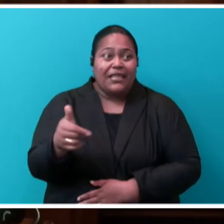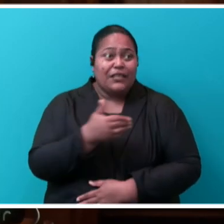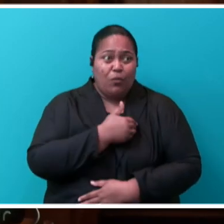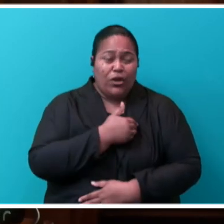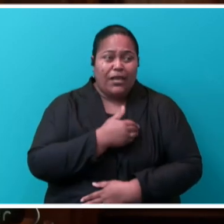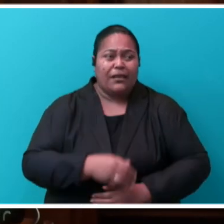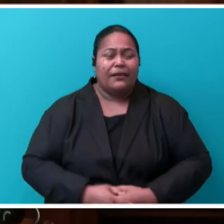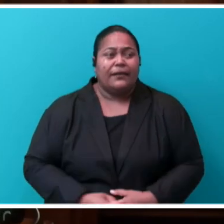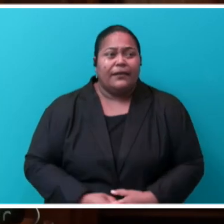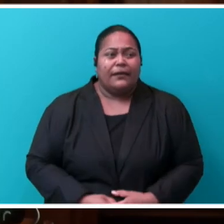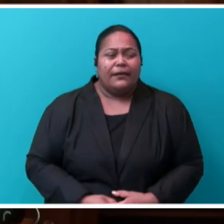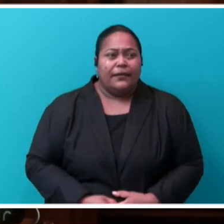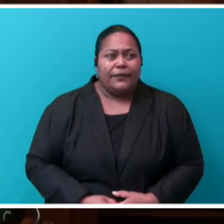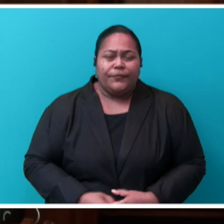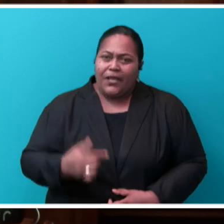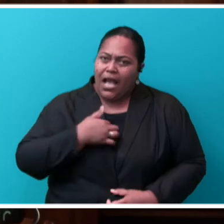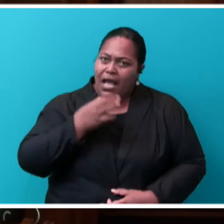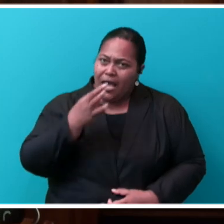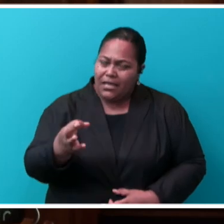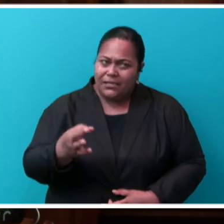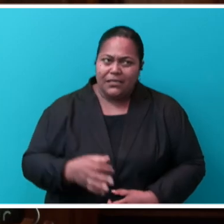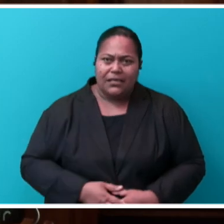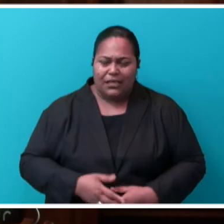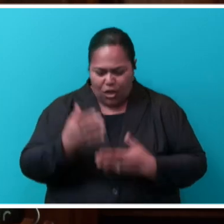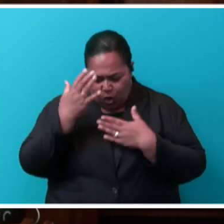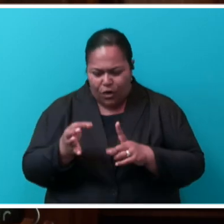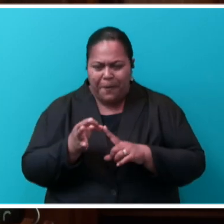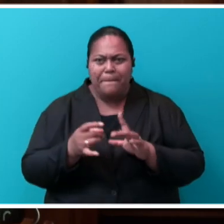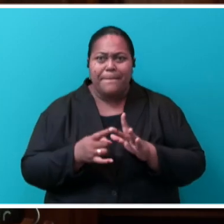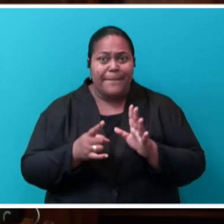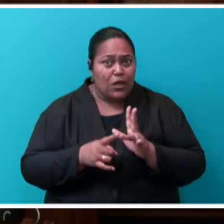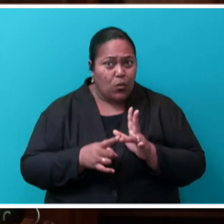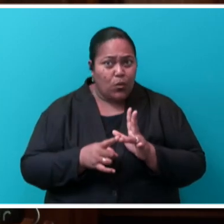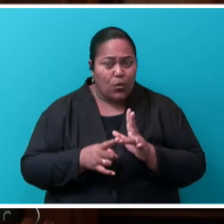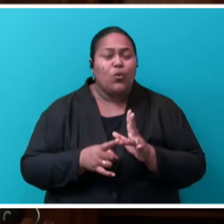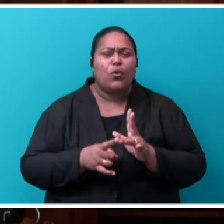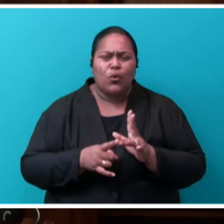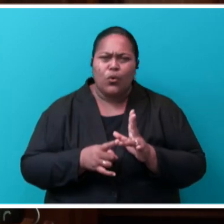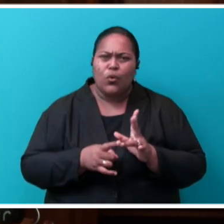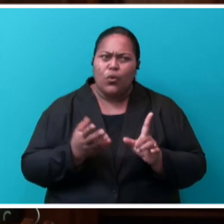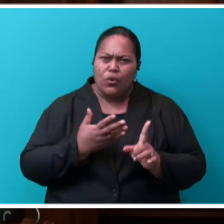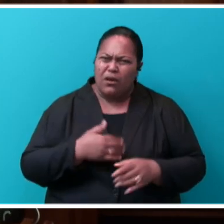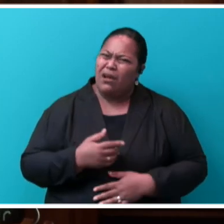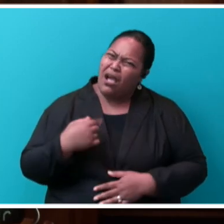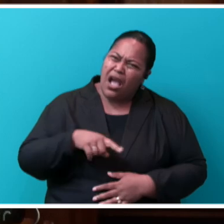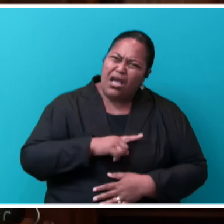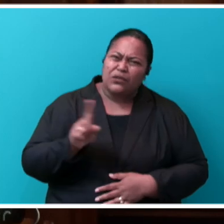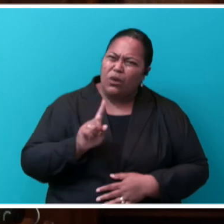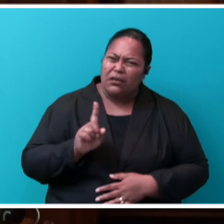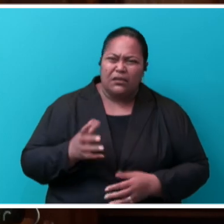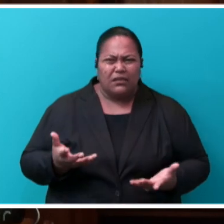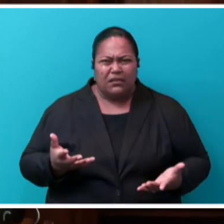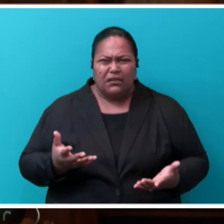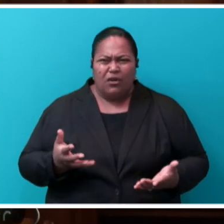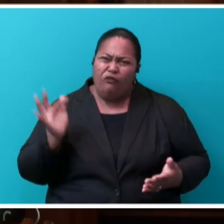I asked the Honorable Pierre Tundundua whether we had been too passive in our